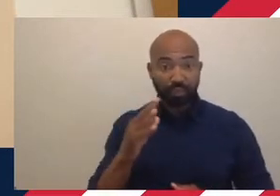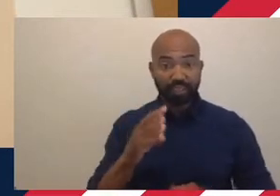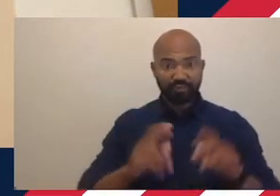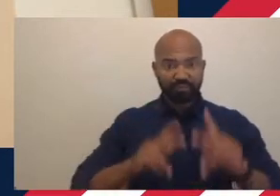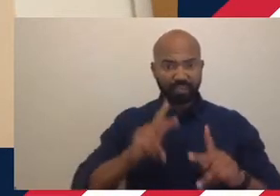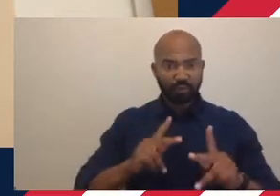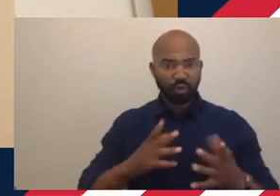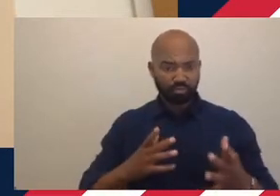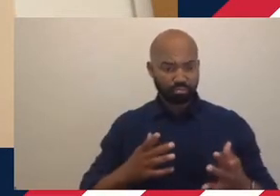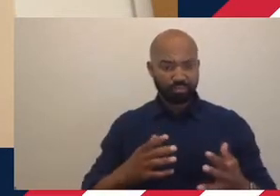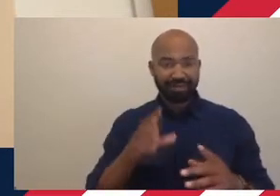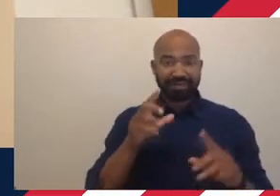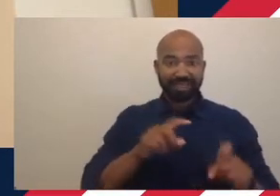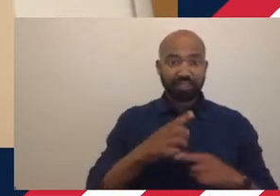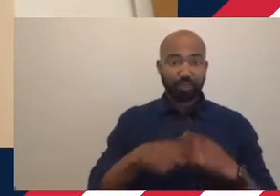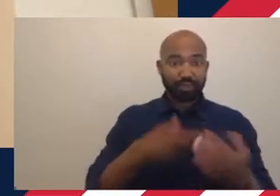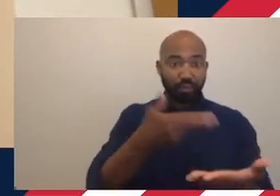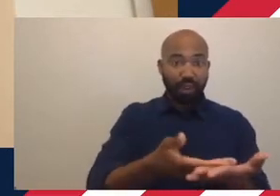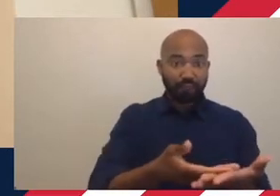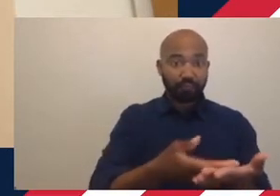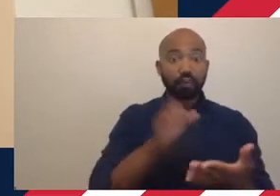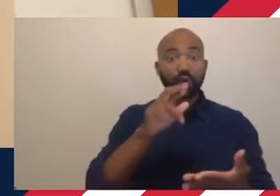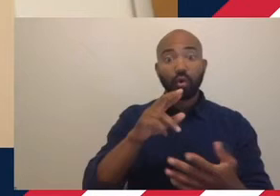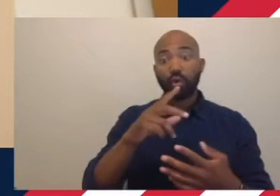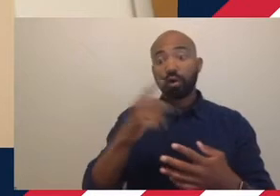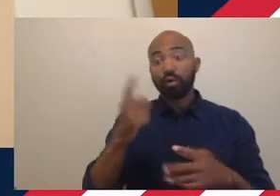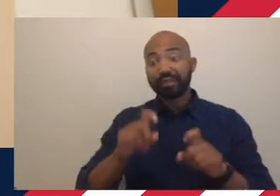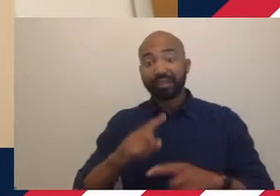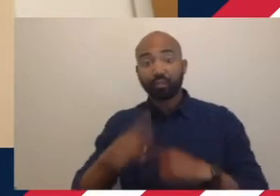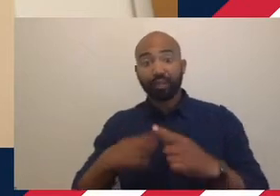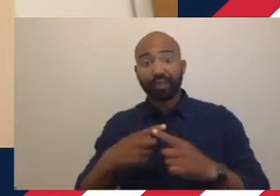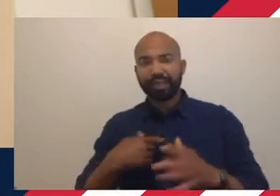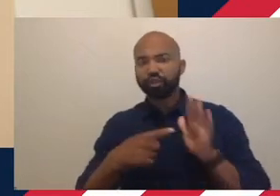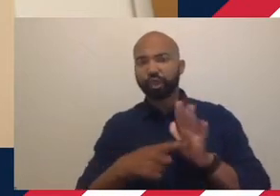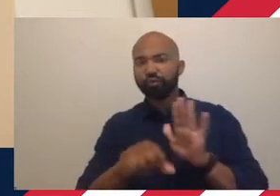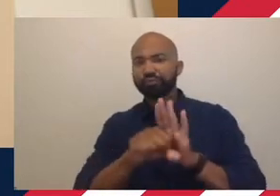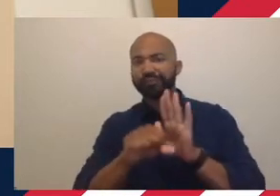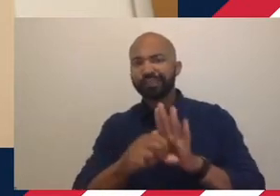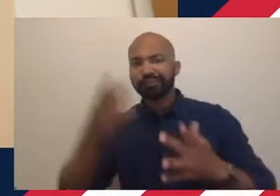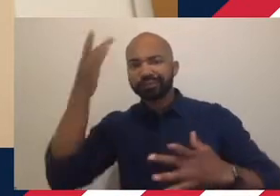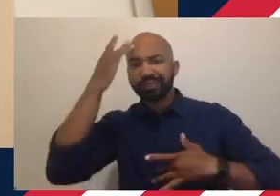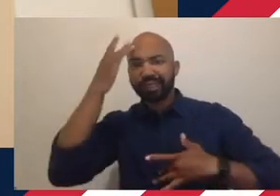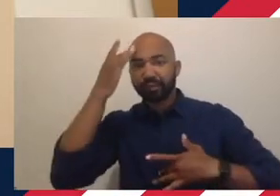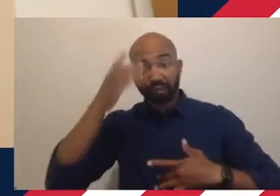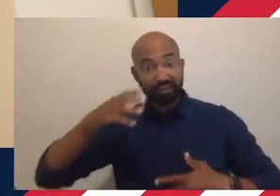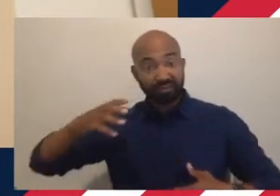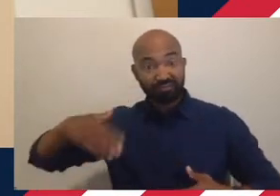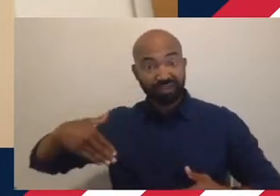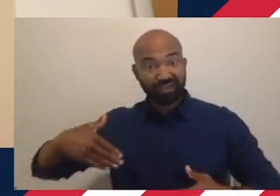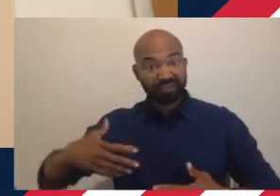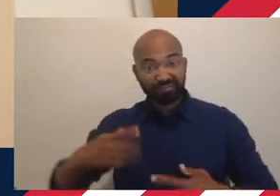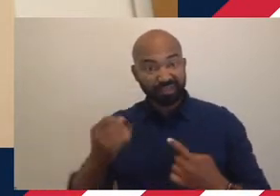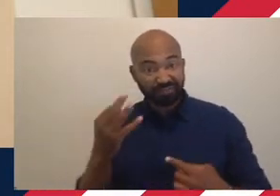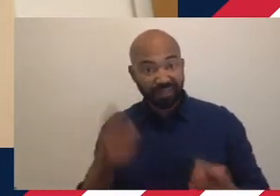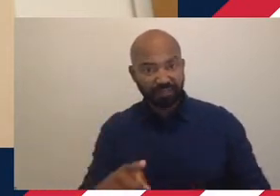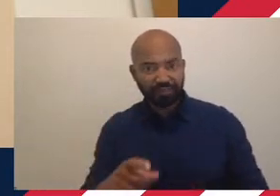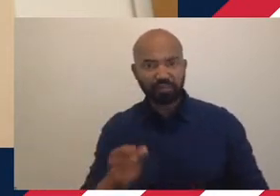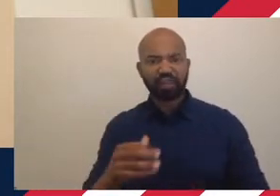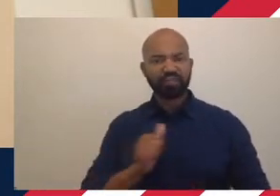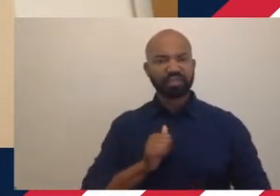arrive, if the residents are only tested when they show symptoms, but by then it's too late. If I become sick, how can I take